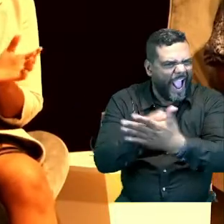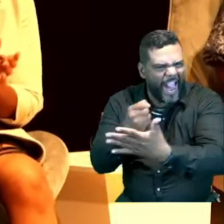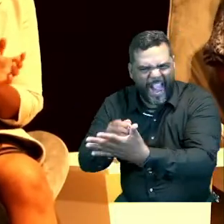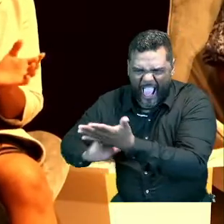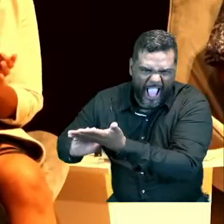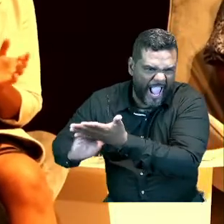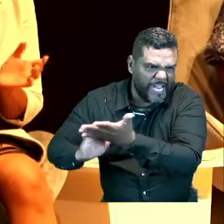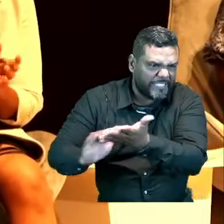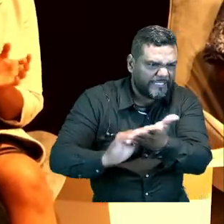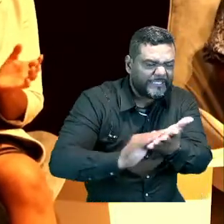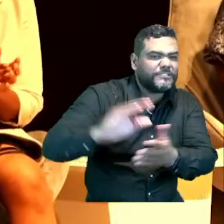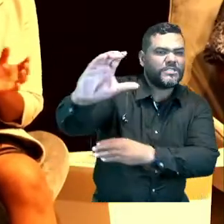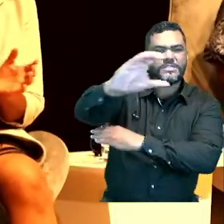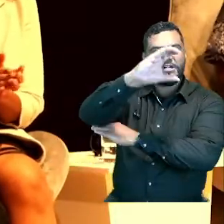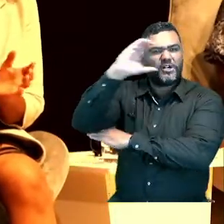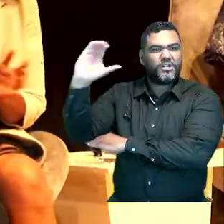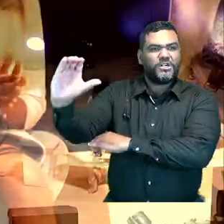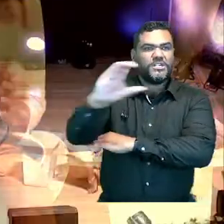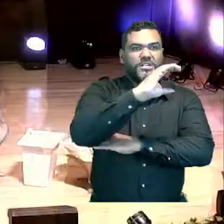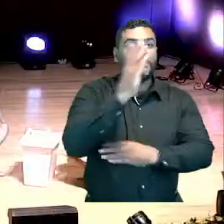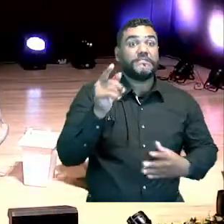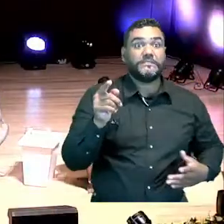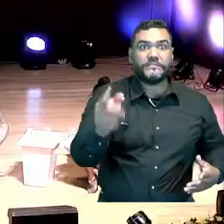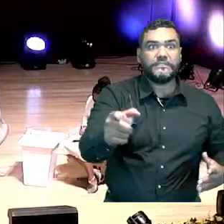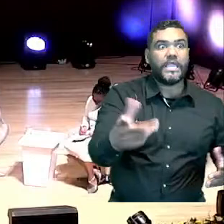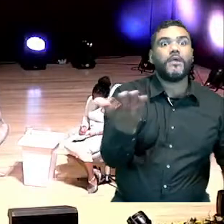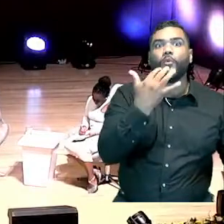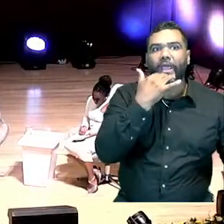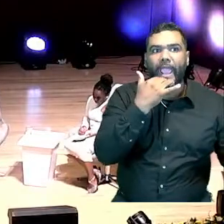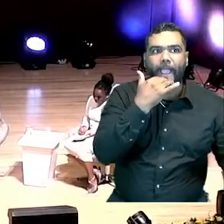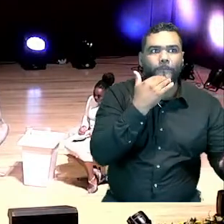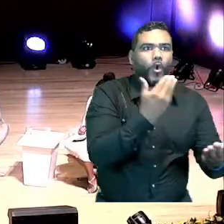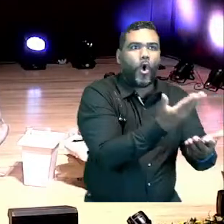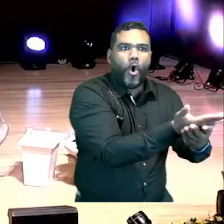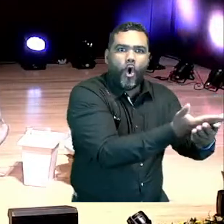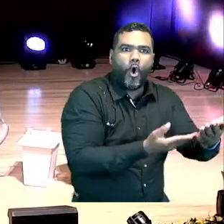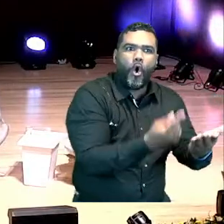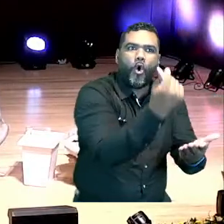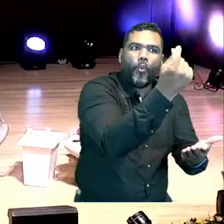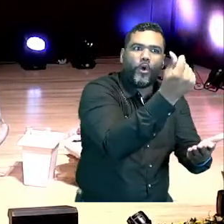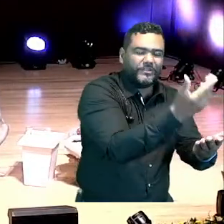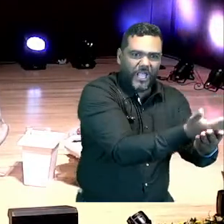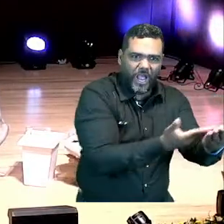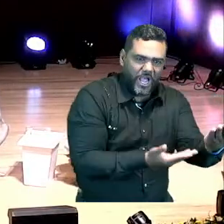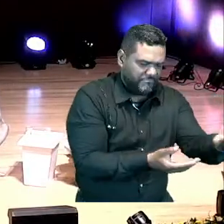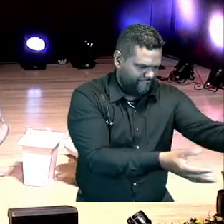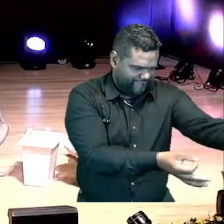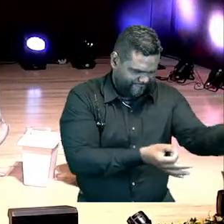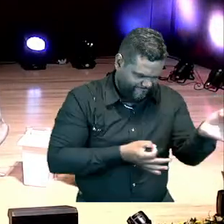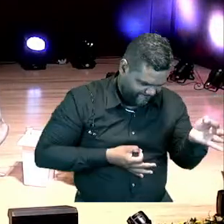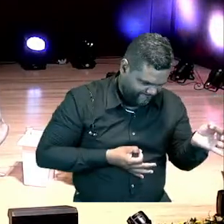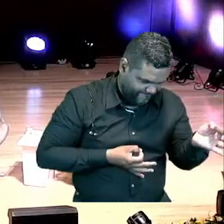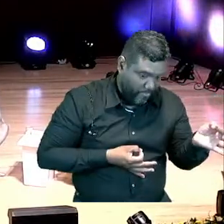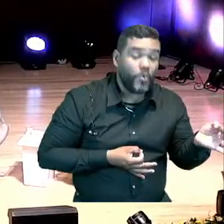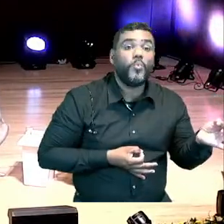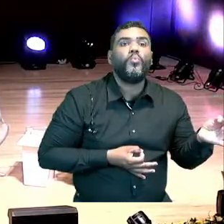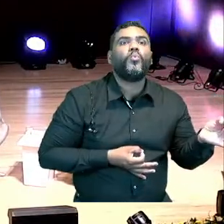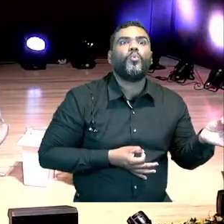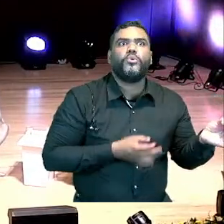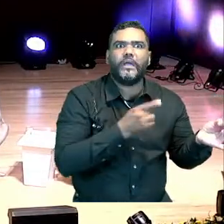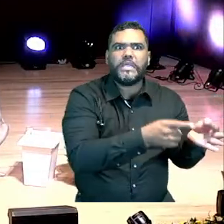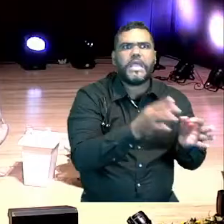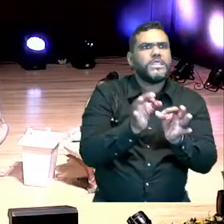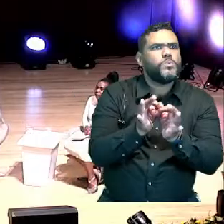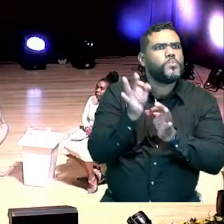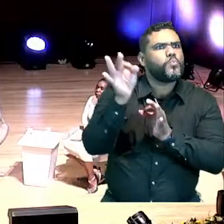us in Colombia. And despite all this, she is now being pointed out because she is an Afro